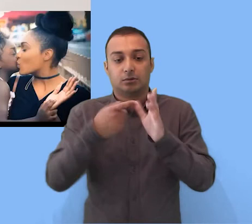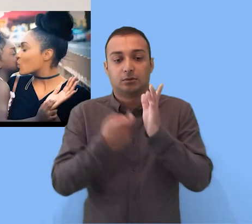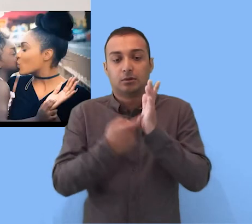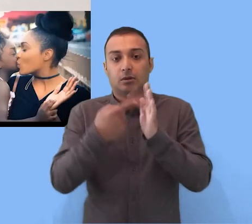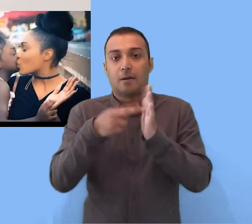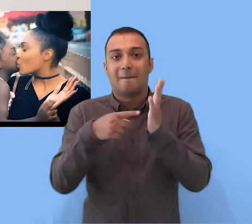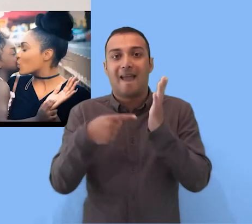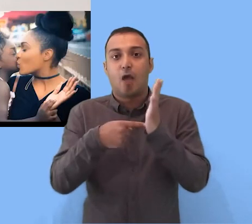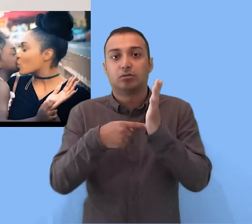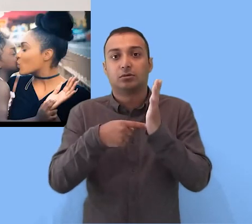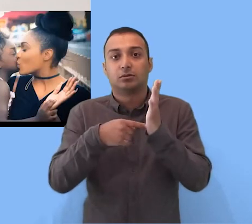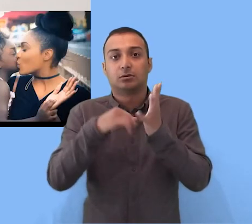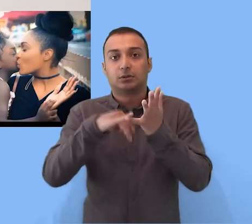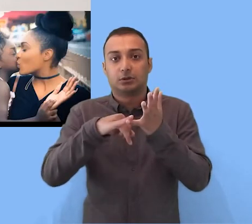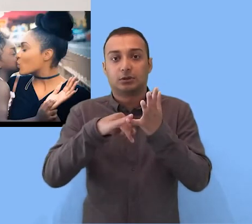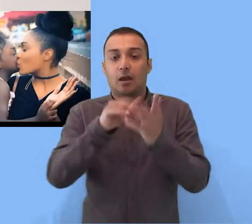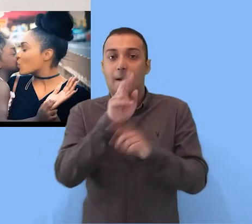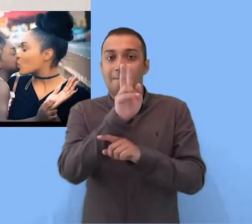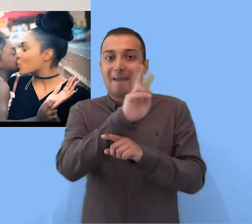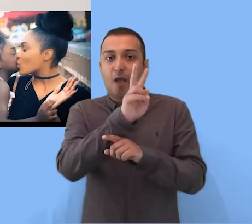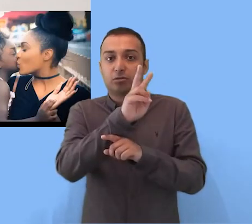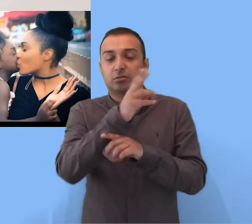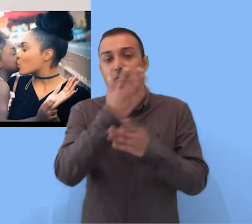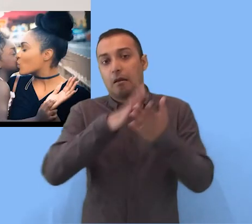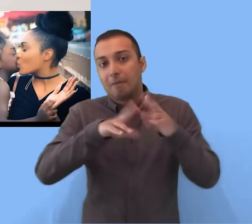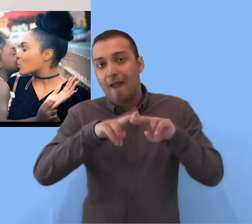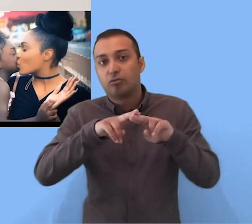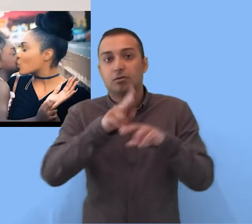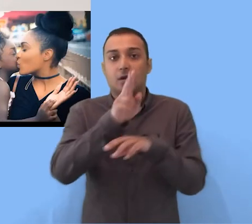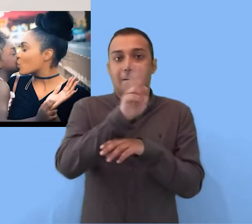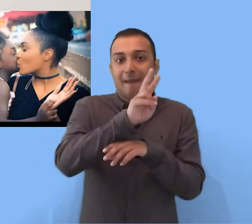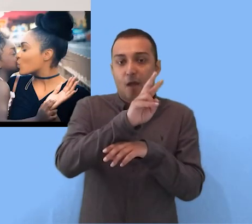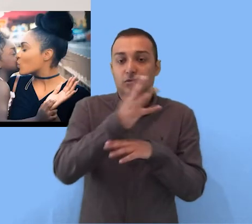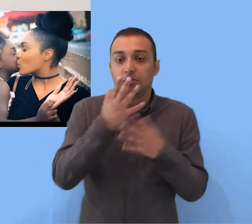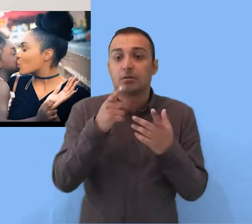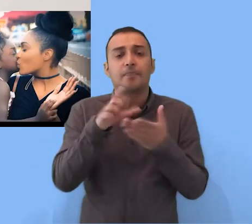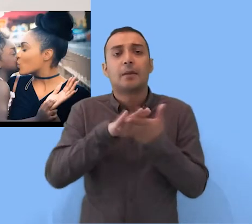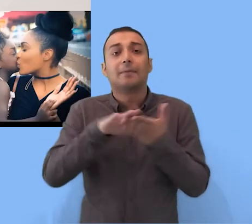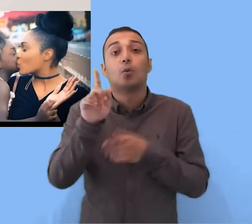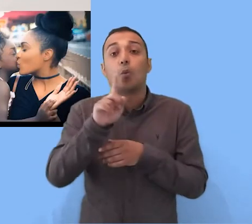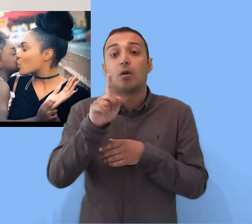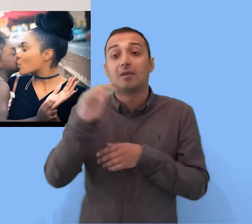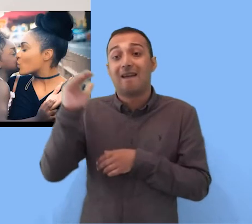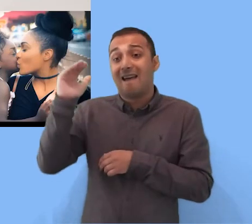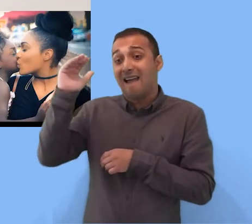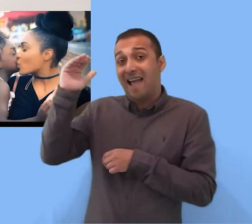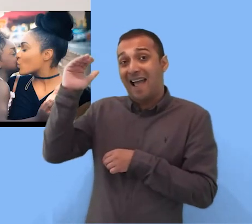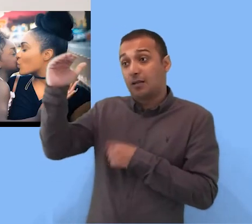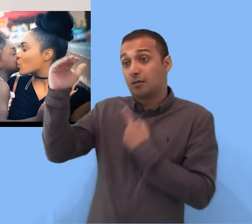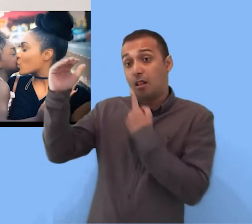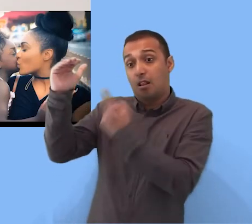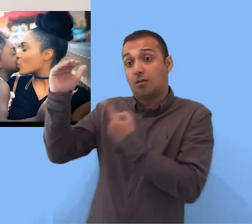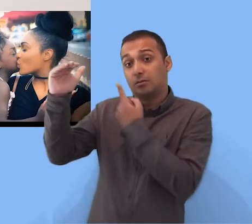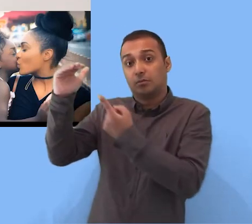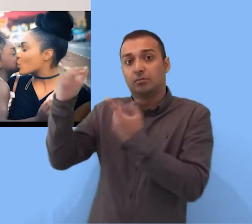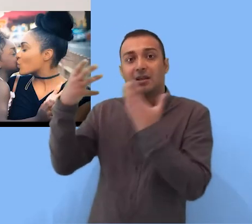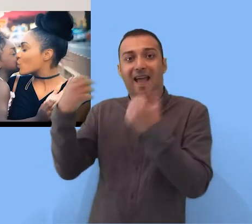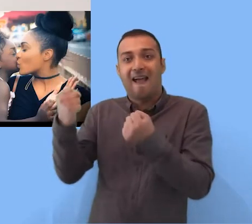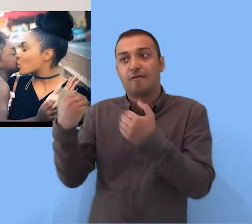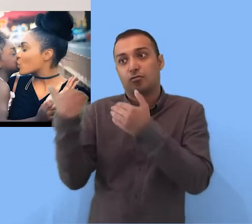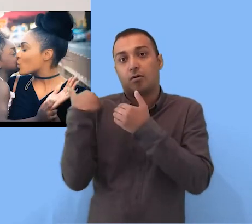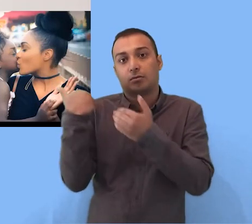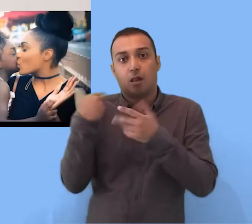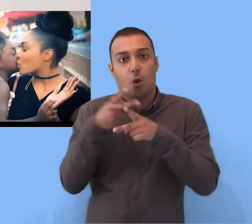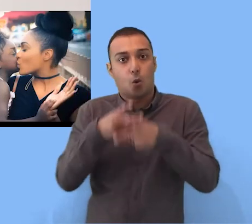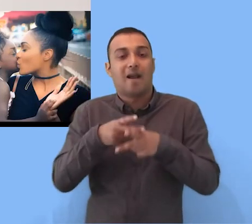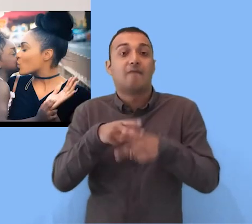hear is an adult with a significant caring responsibility for the child. That's far too long to keep saying, so I'm going to keep saying parents.